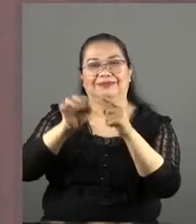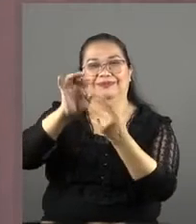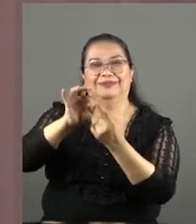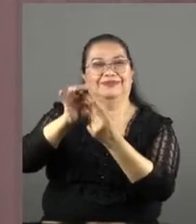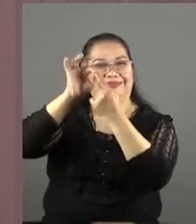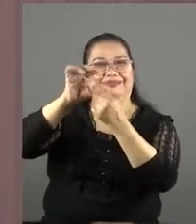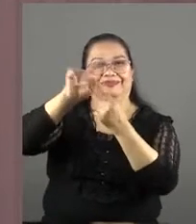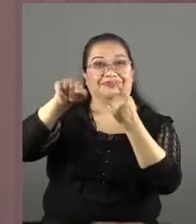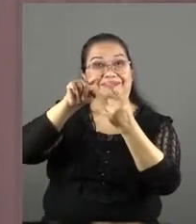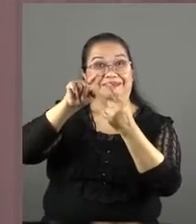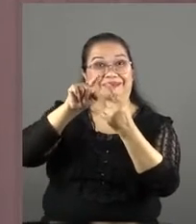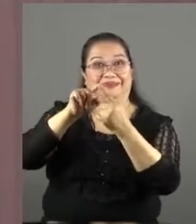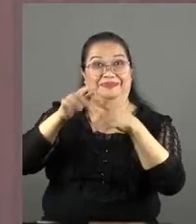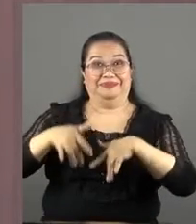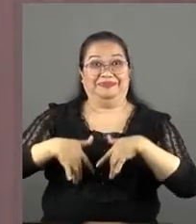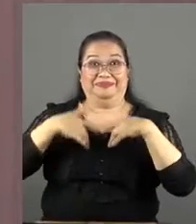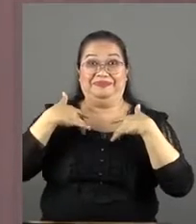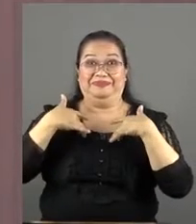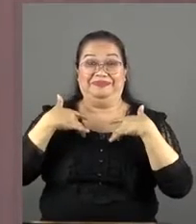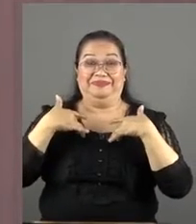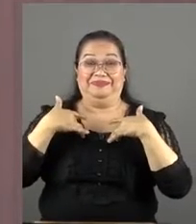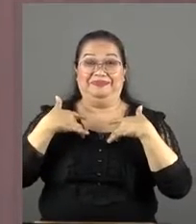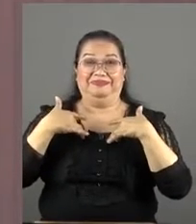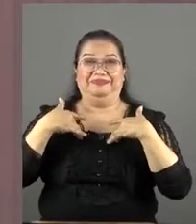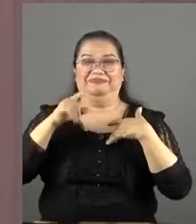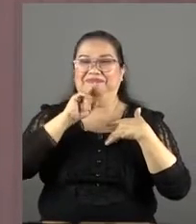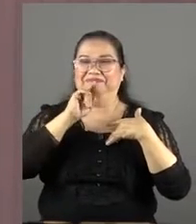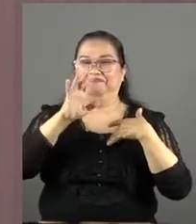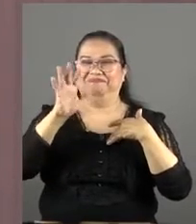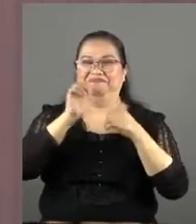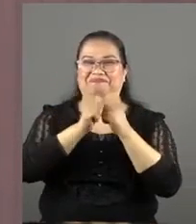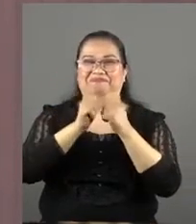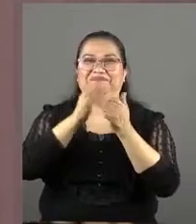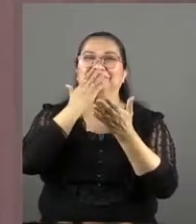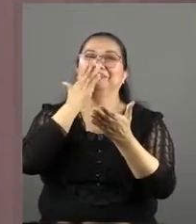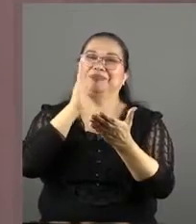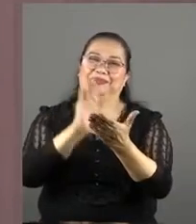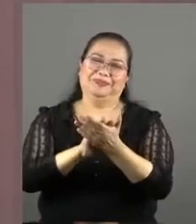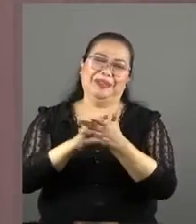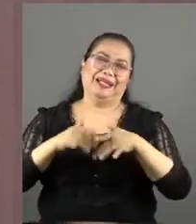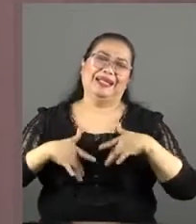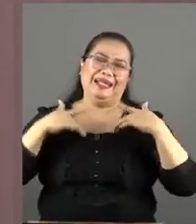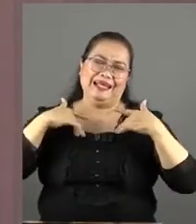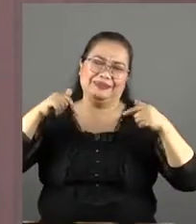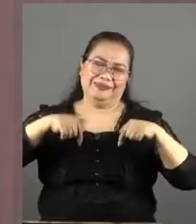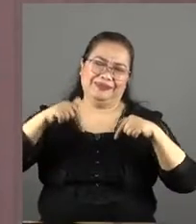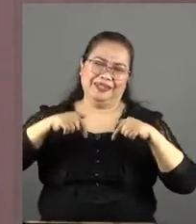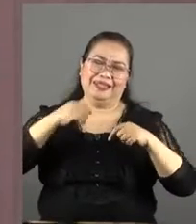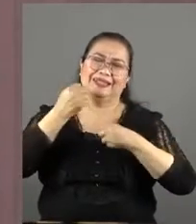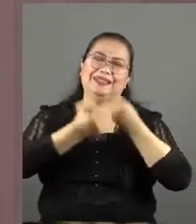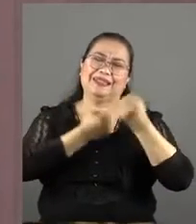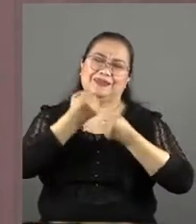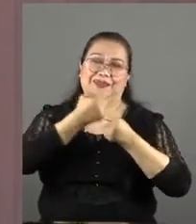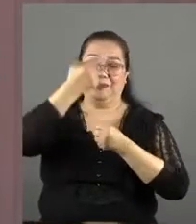Especially when this life has nothing been nothing but a bad deal for you because of